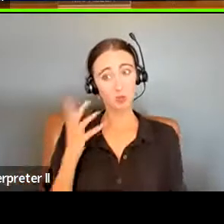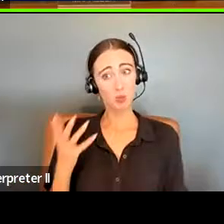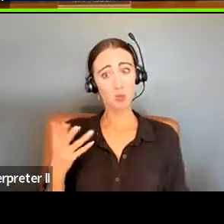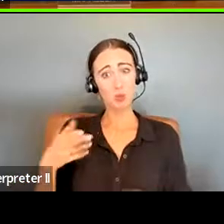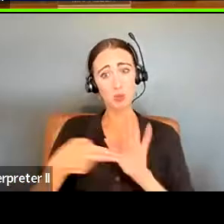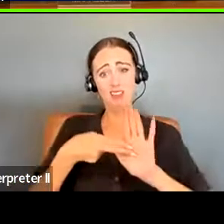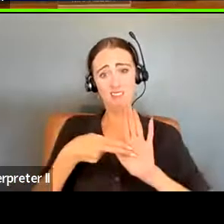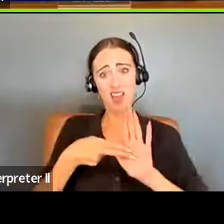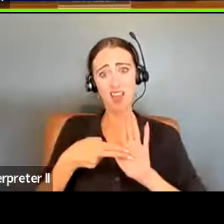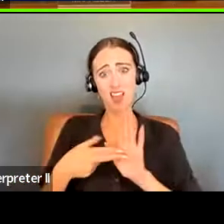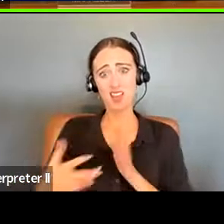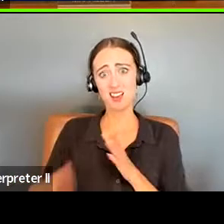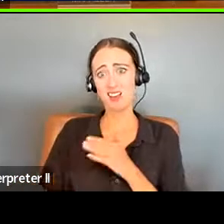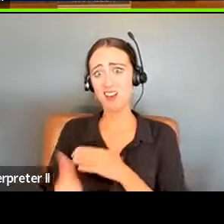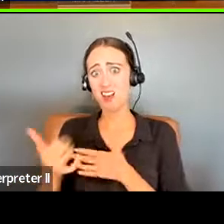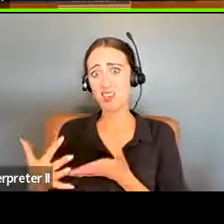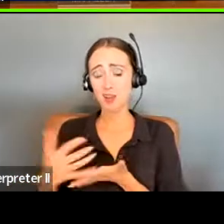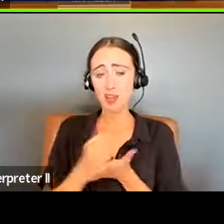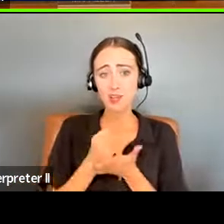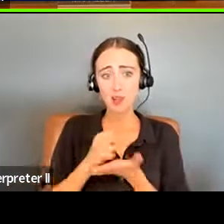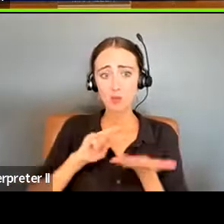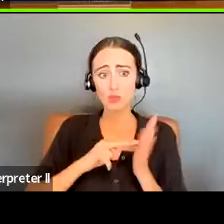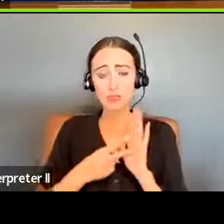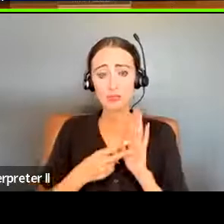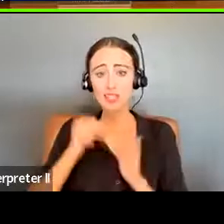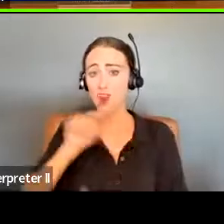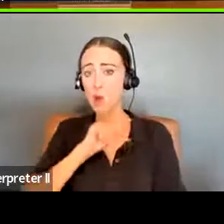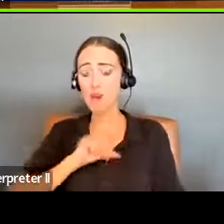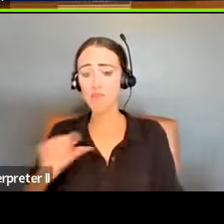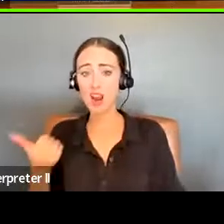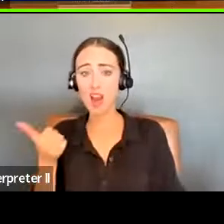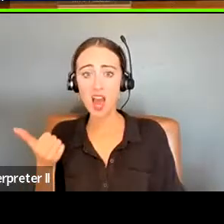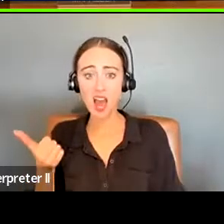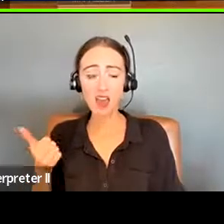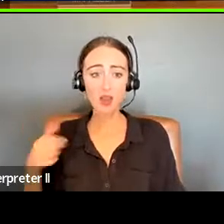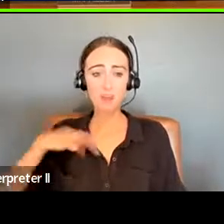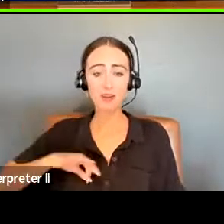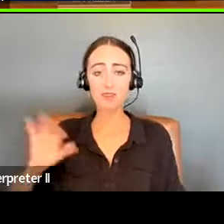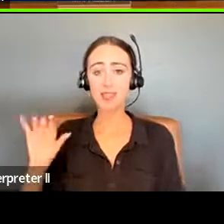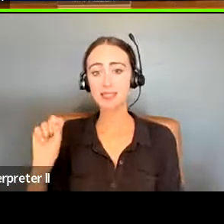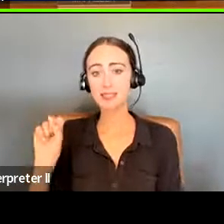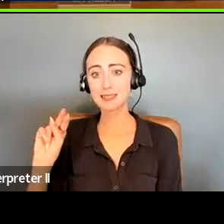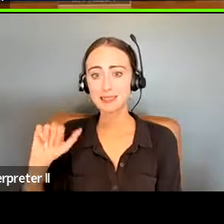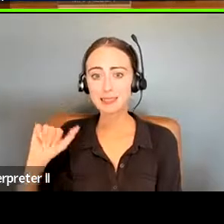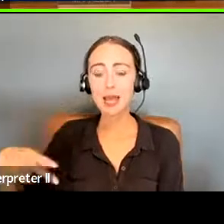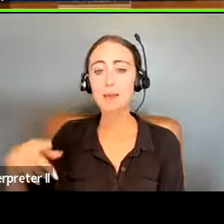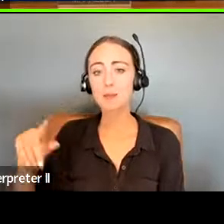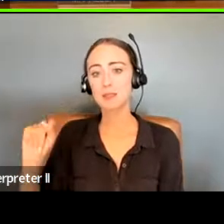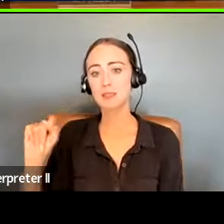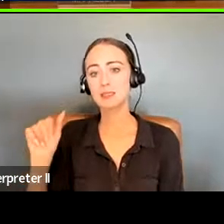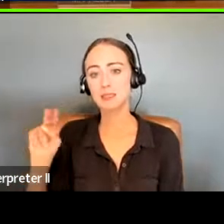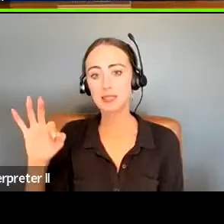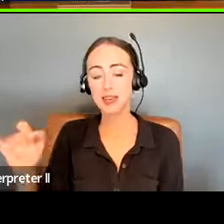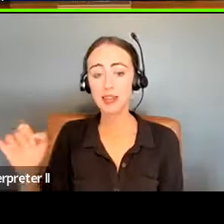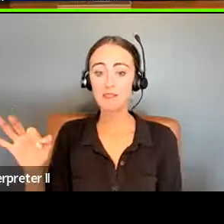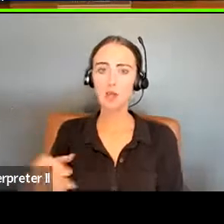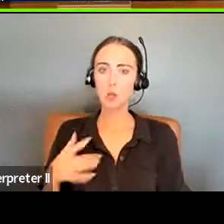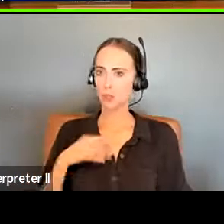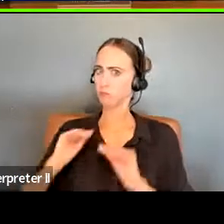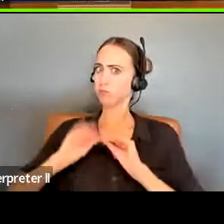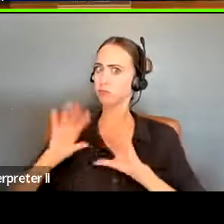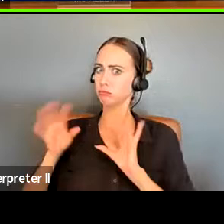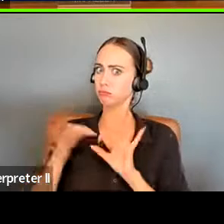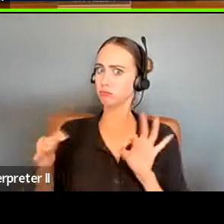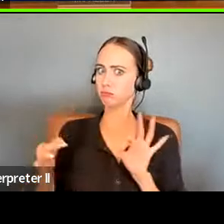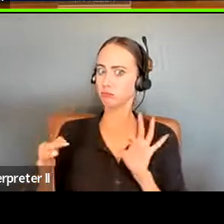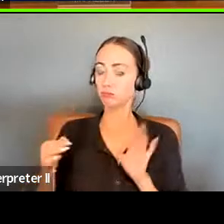income, which could make some residents ineligible for other public benefits like TANF and SNAP, I worked with my colleagues to ensure that we clarify this language